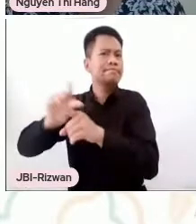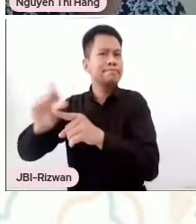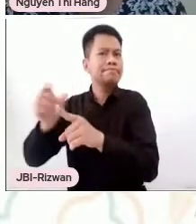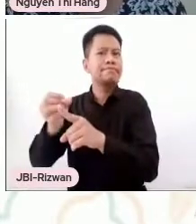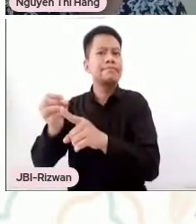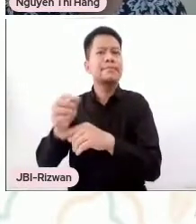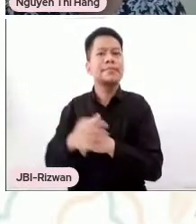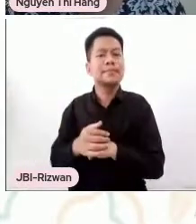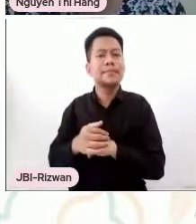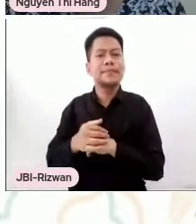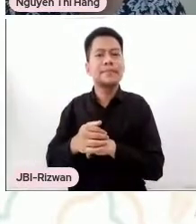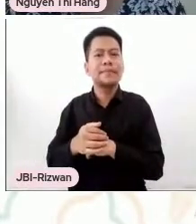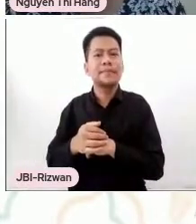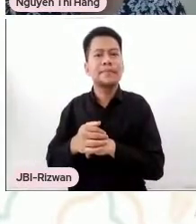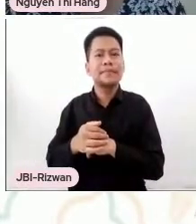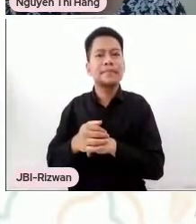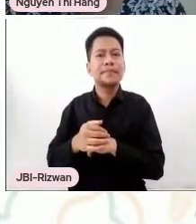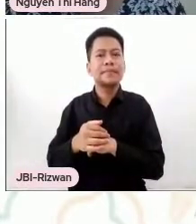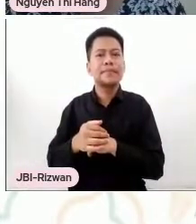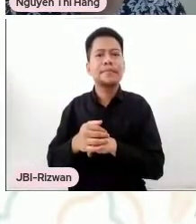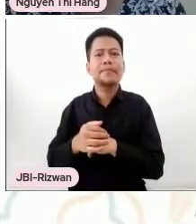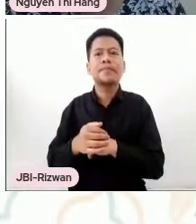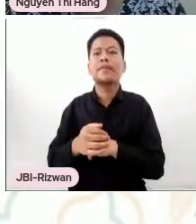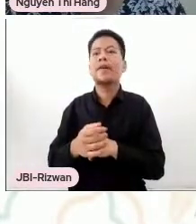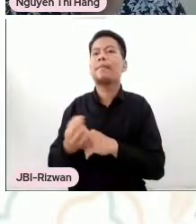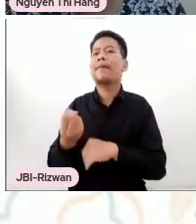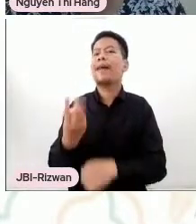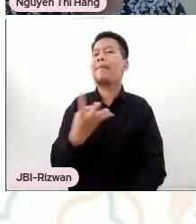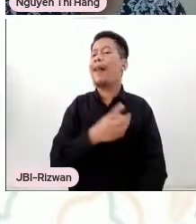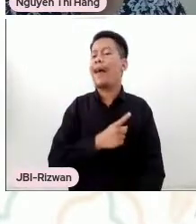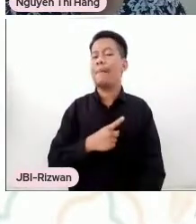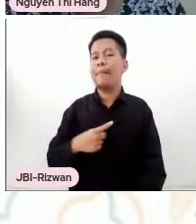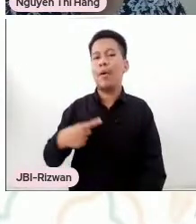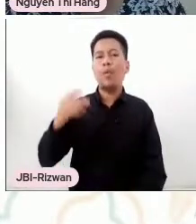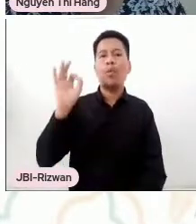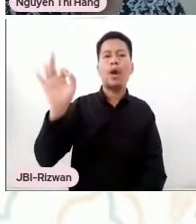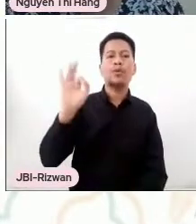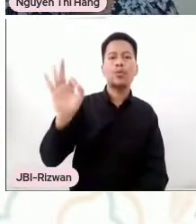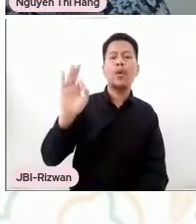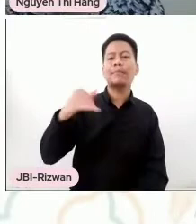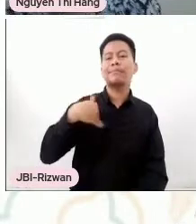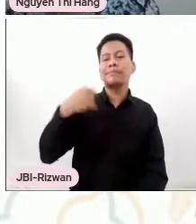it takes for parents to learn to make toys?